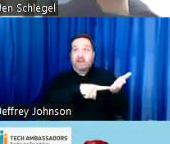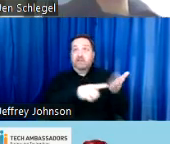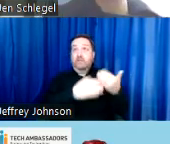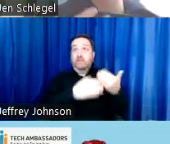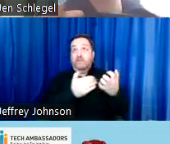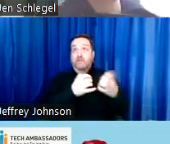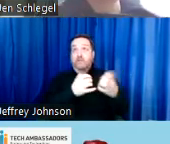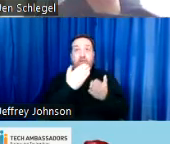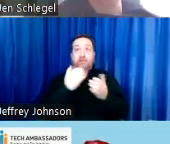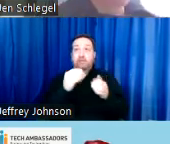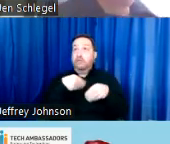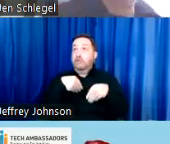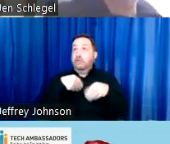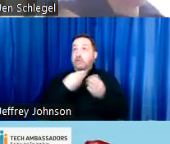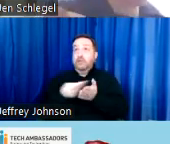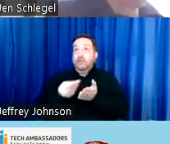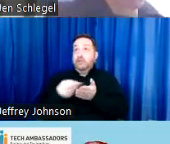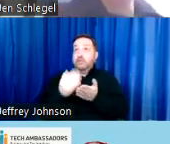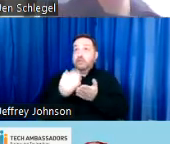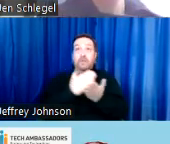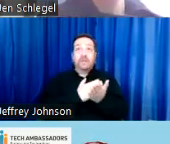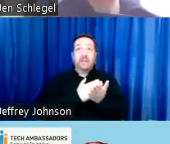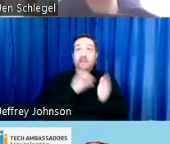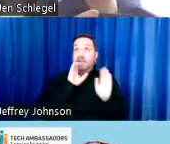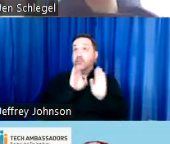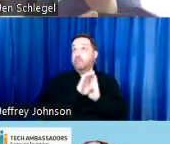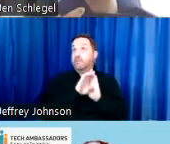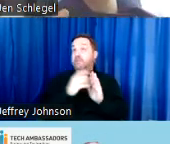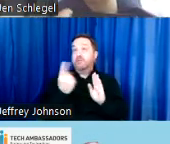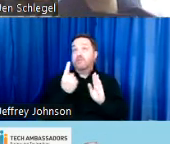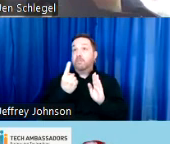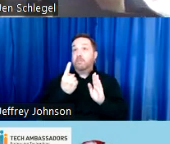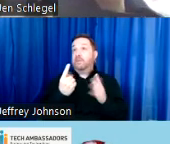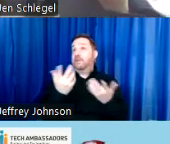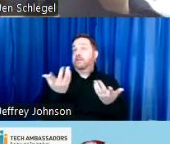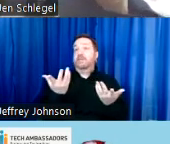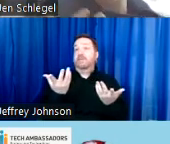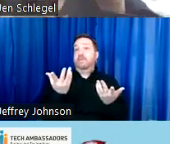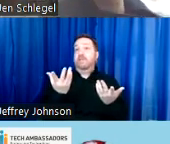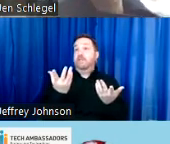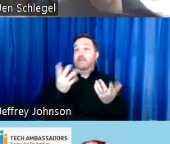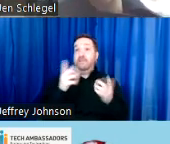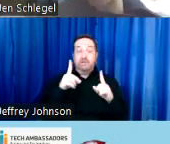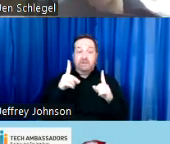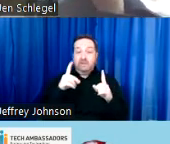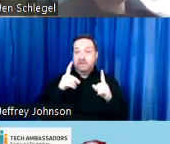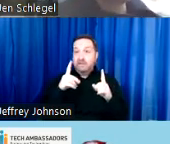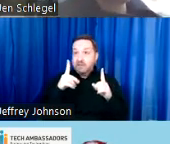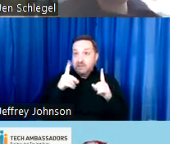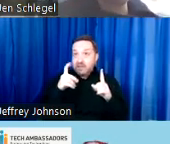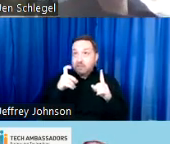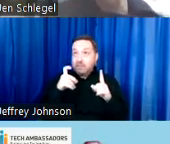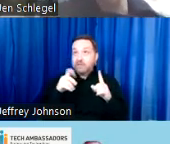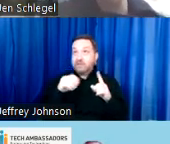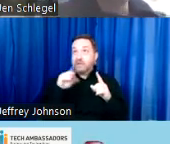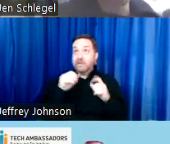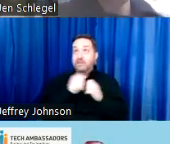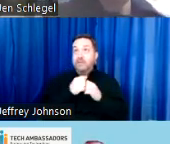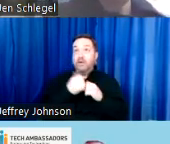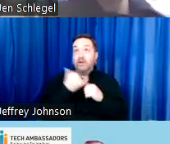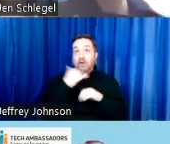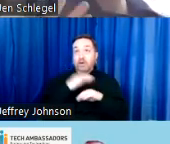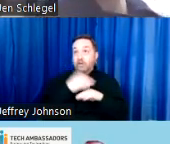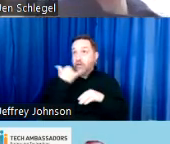shopping list or a diagram or whatever, and you can take a picture with it on your phone,